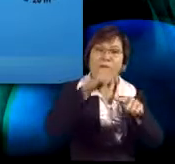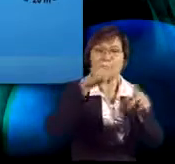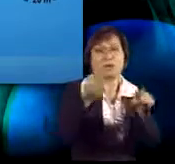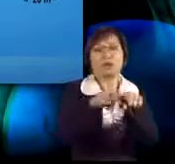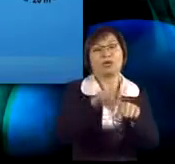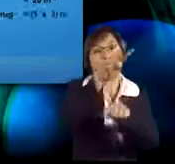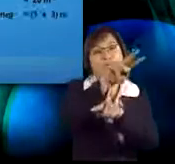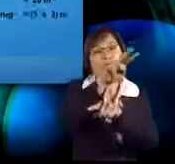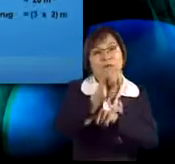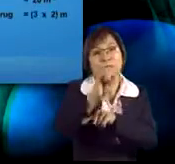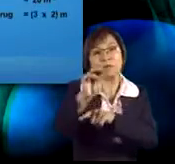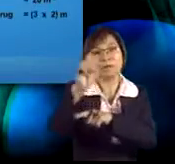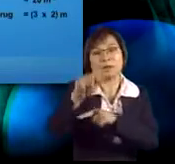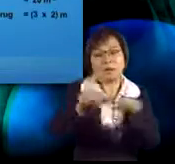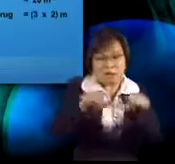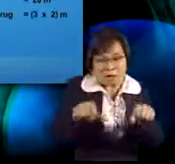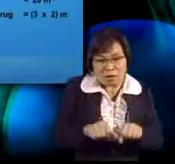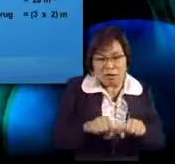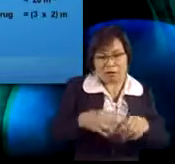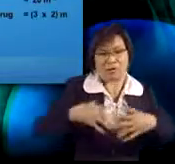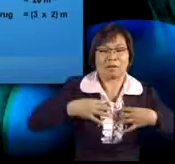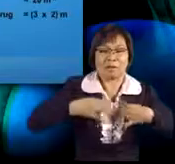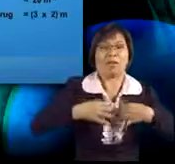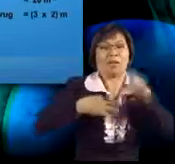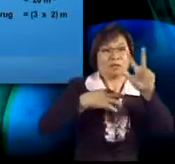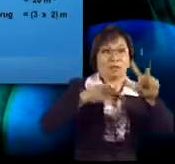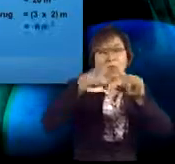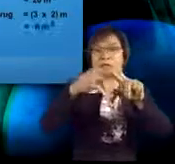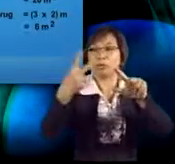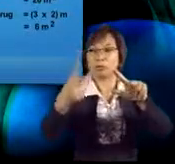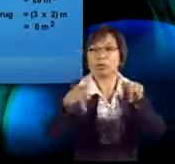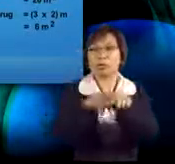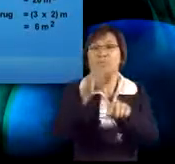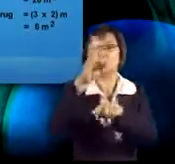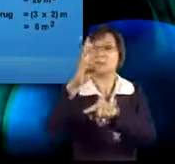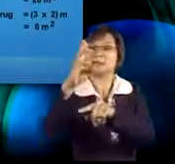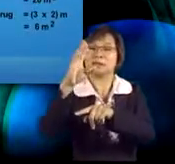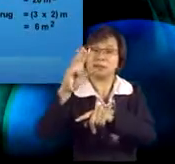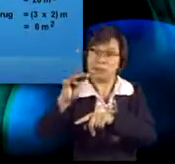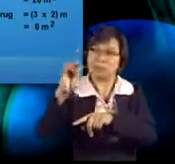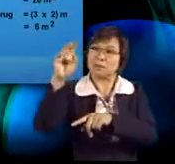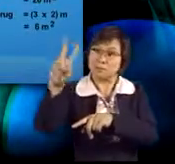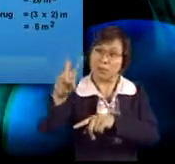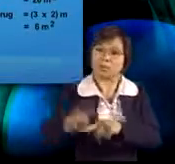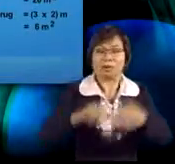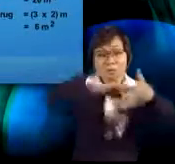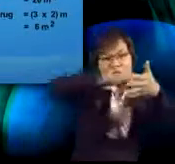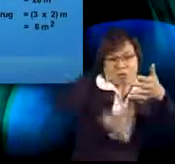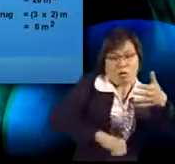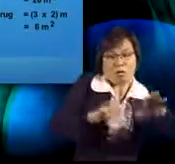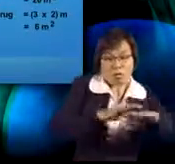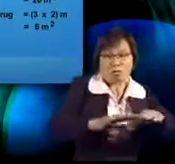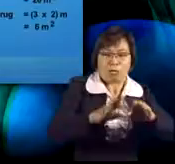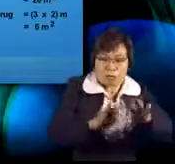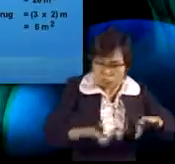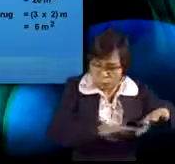square. Area of the rug is 3 meters multiplied by 2 meters equals to 6 meters square. Subtract the floor